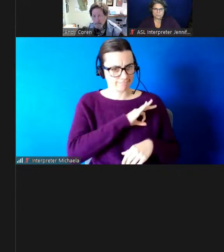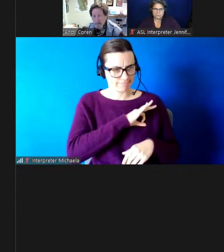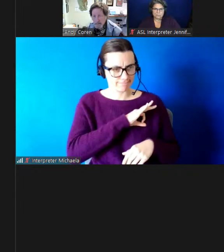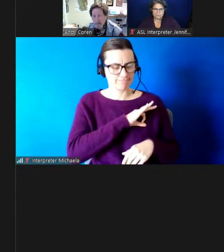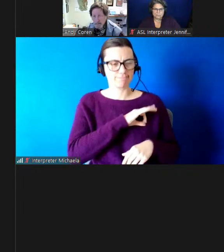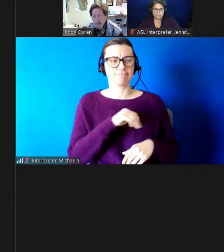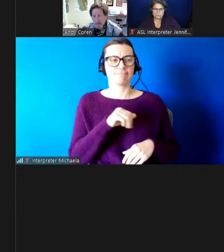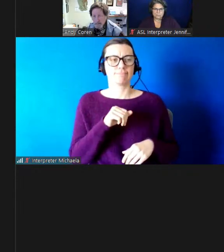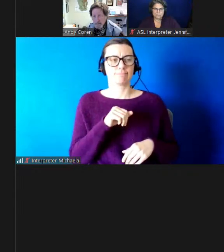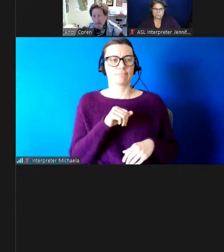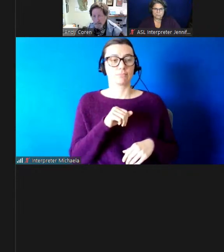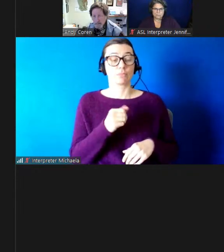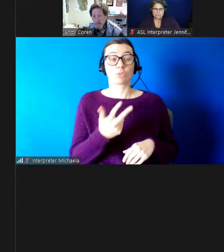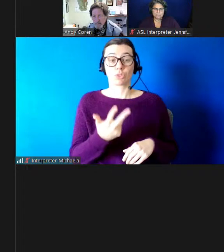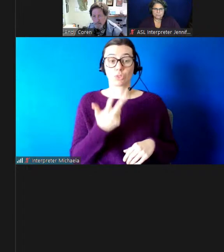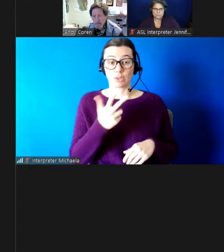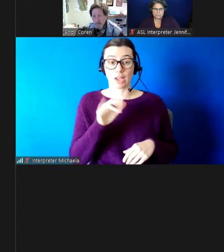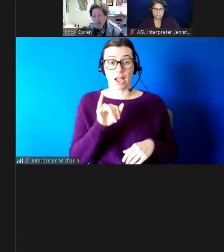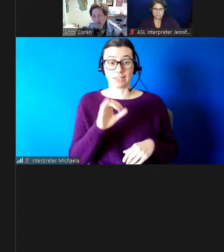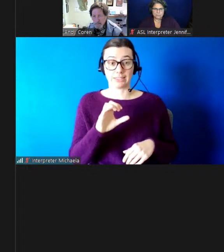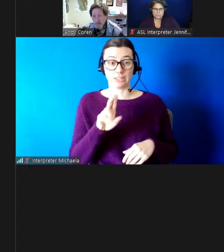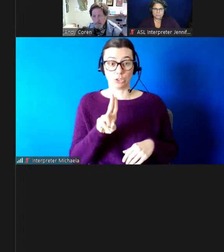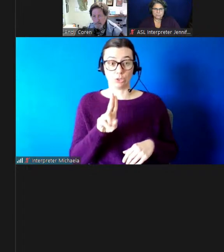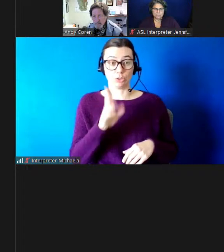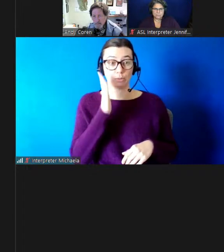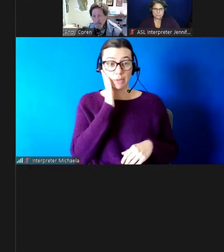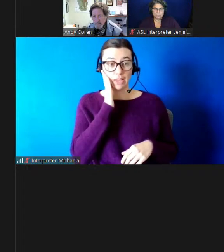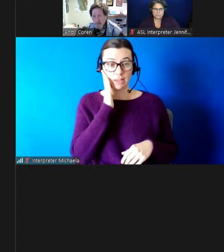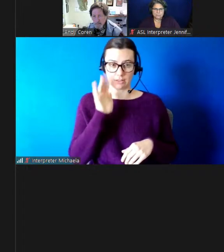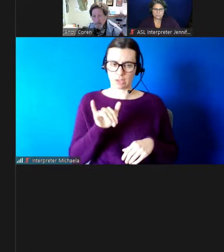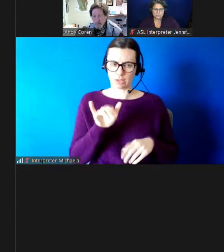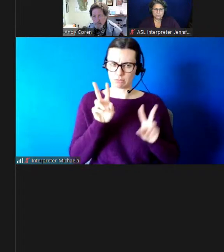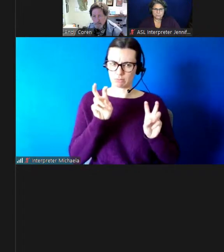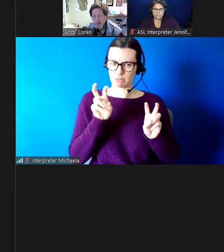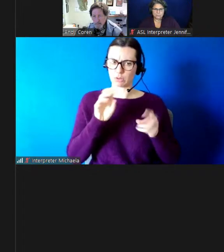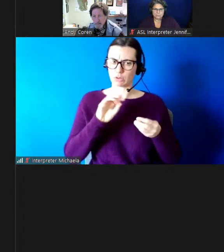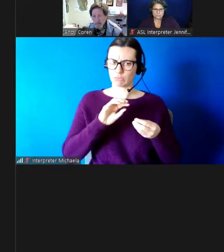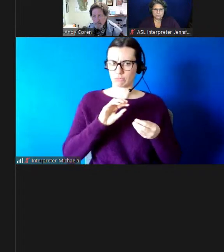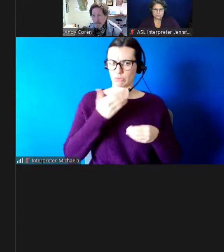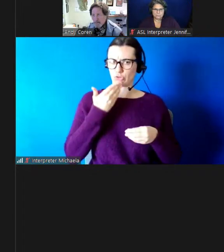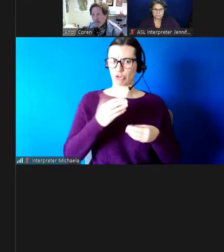that 3 ICU beds is a good number. So I know you're not